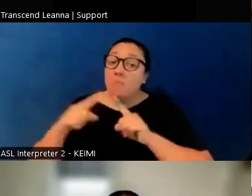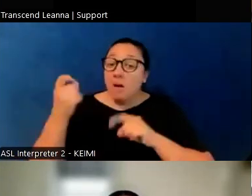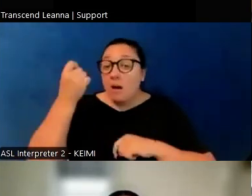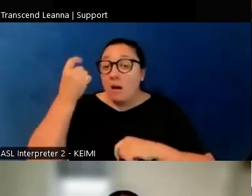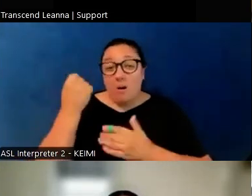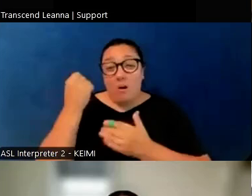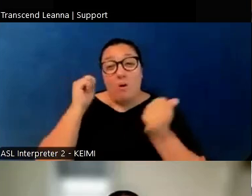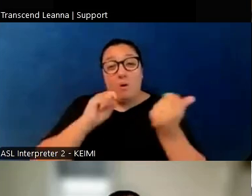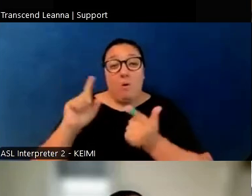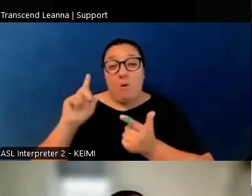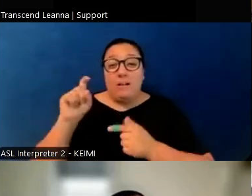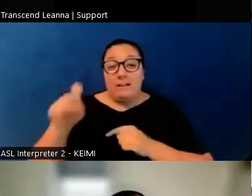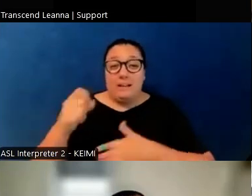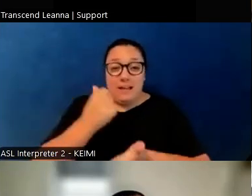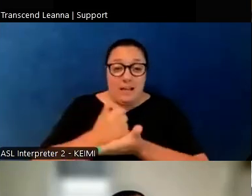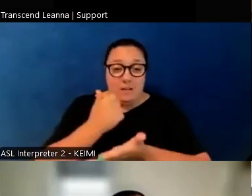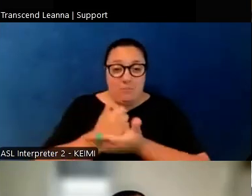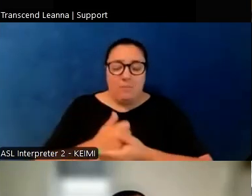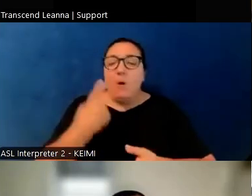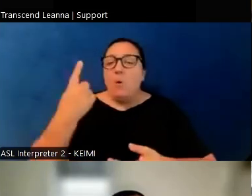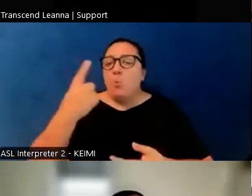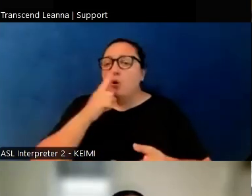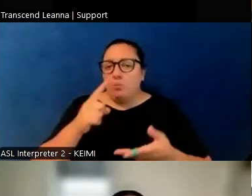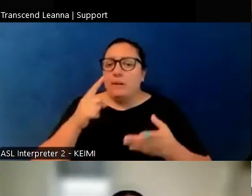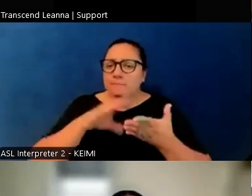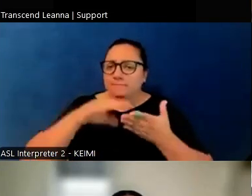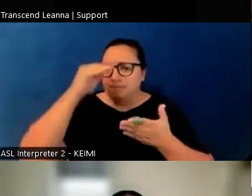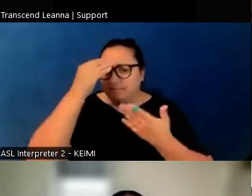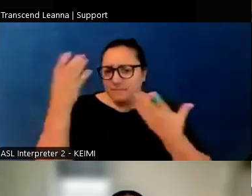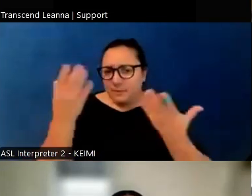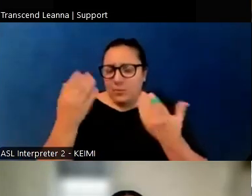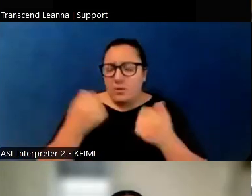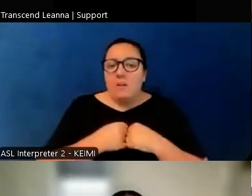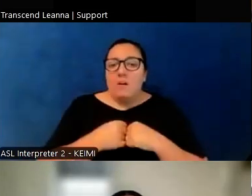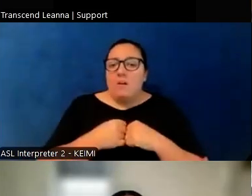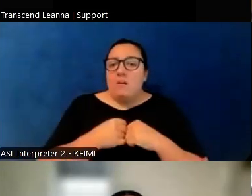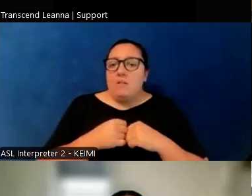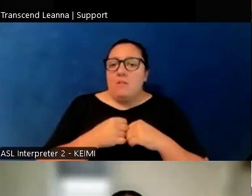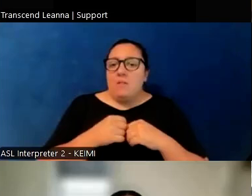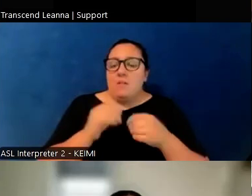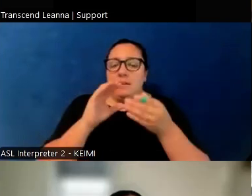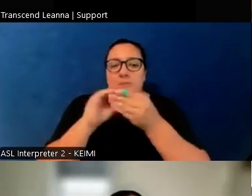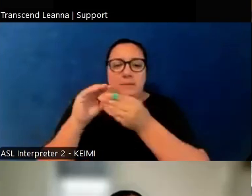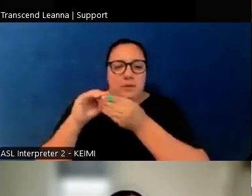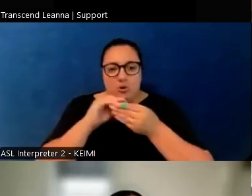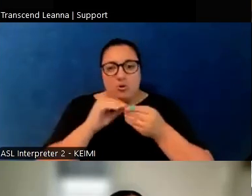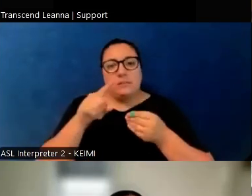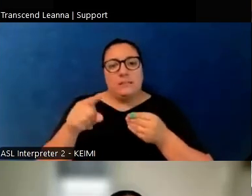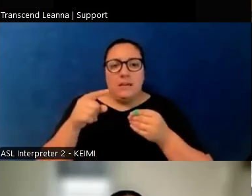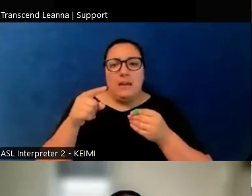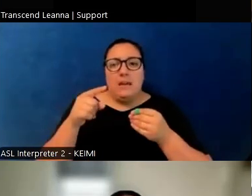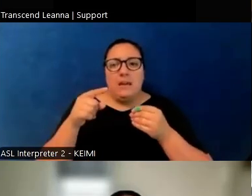what was very educational for me was when the speakers pointed out all of the different programs that have